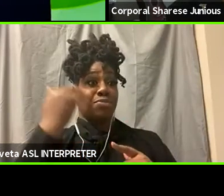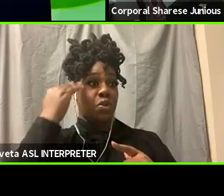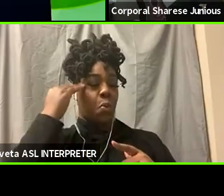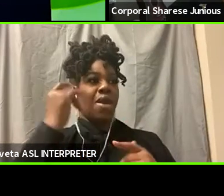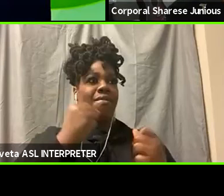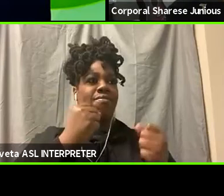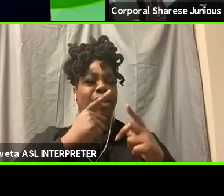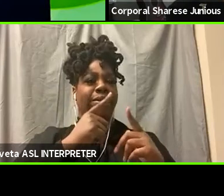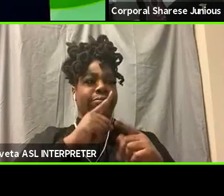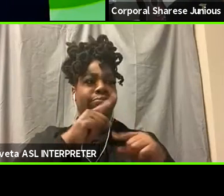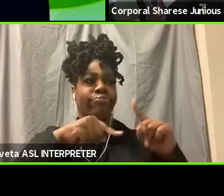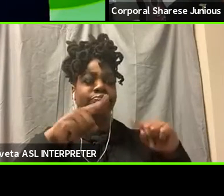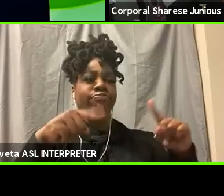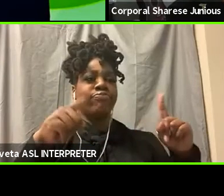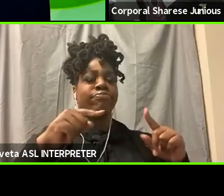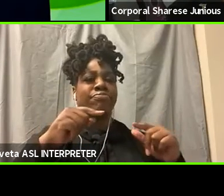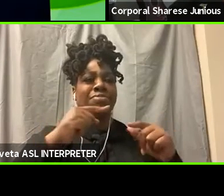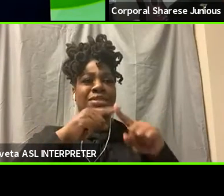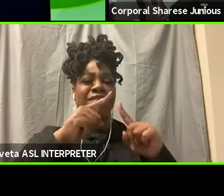dynamics. So